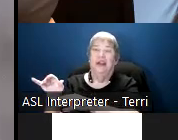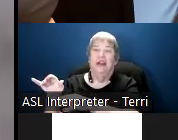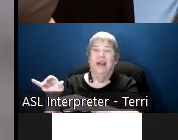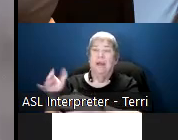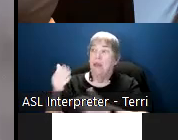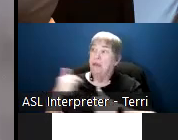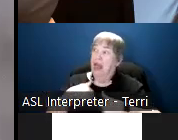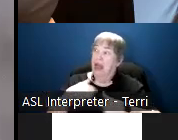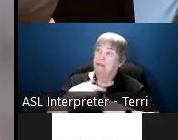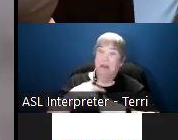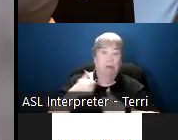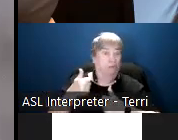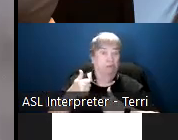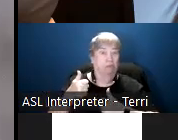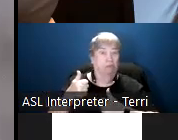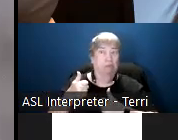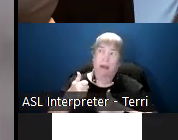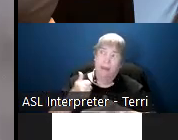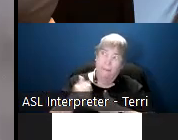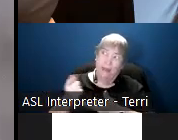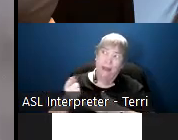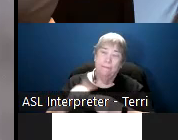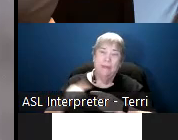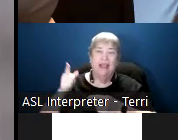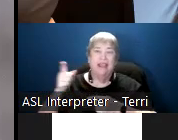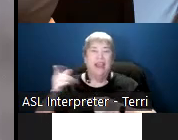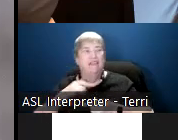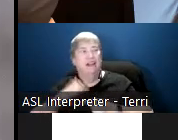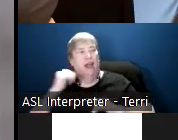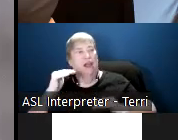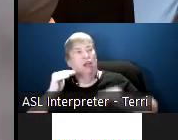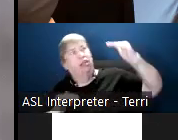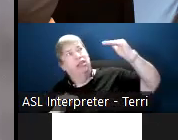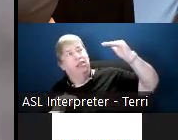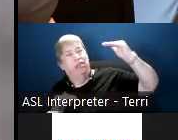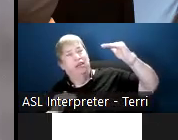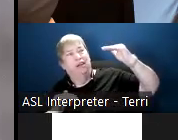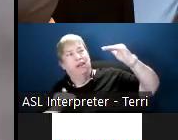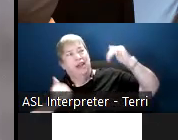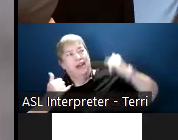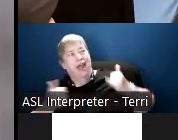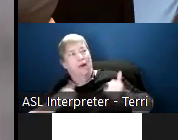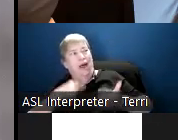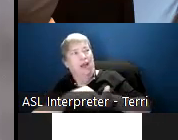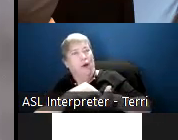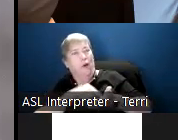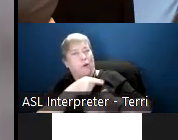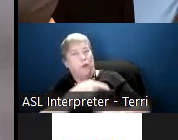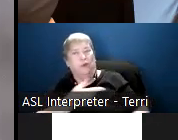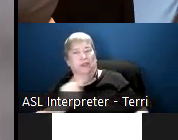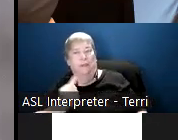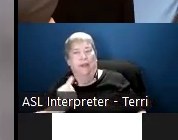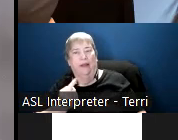that person as a disruption in the balance of power, that they would now owe you or your organization